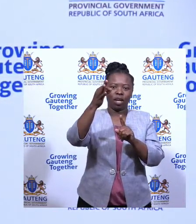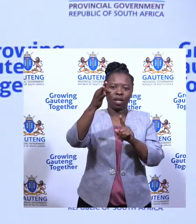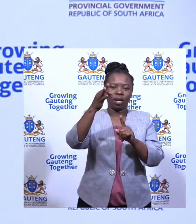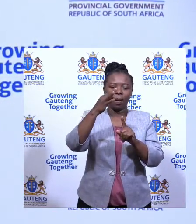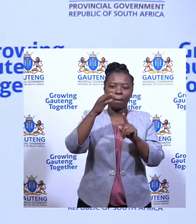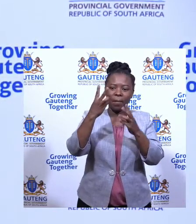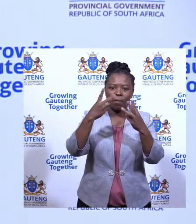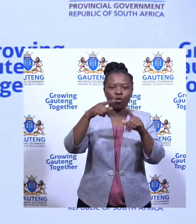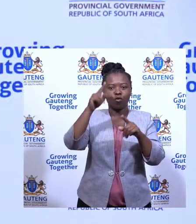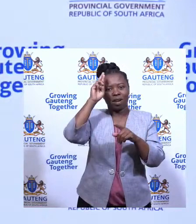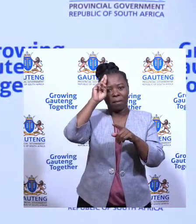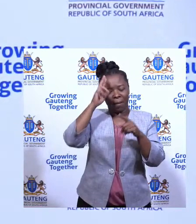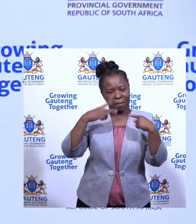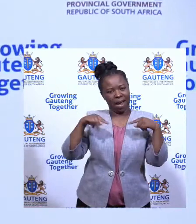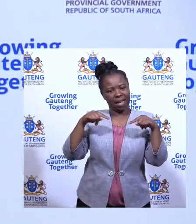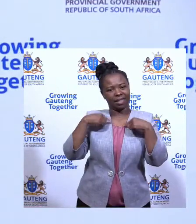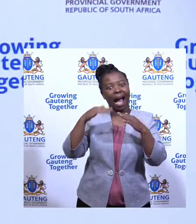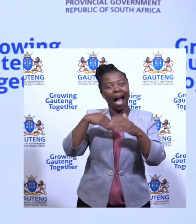importance for us.